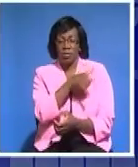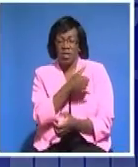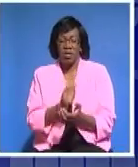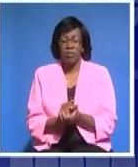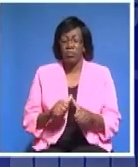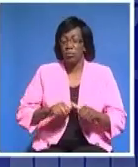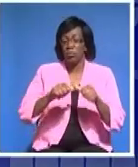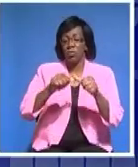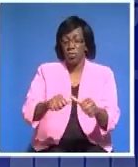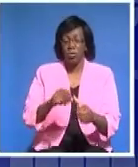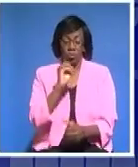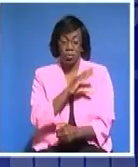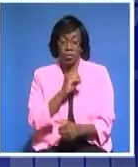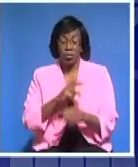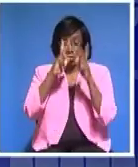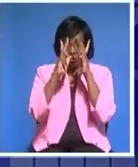human-wildlife conflict.